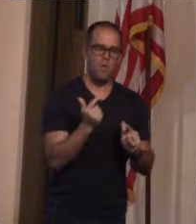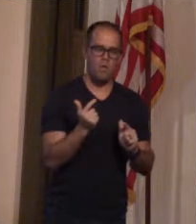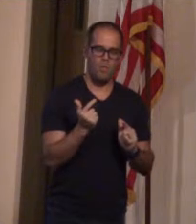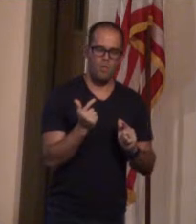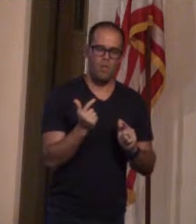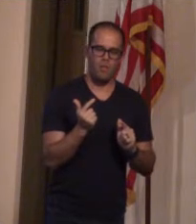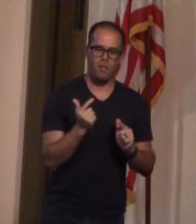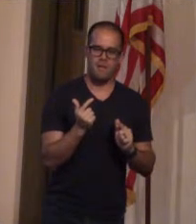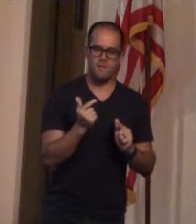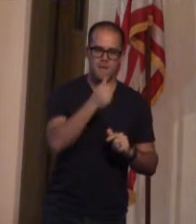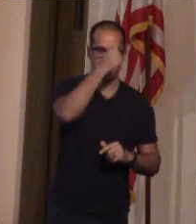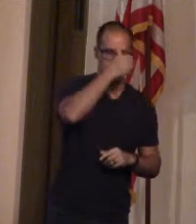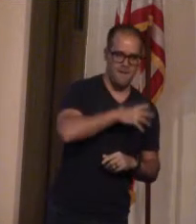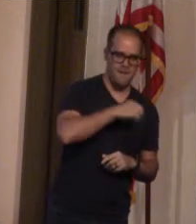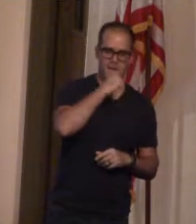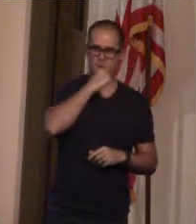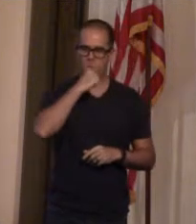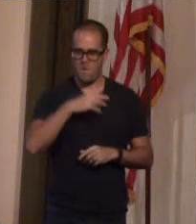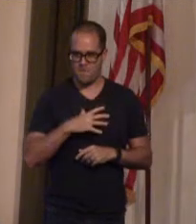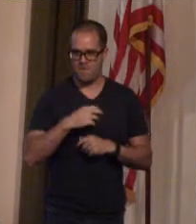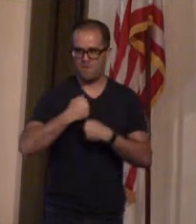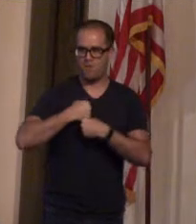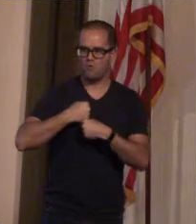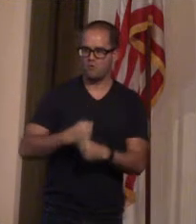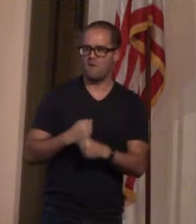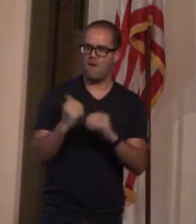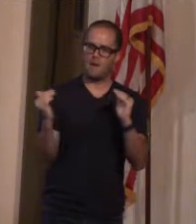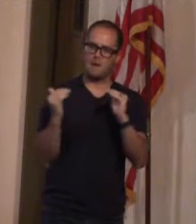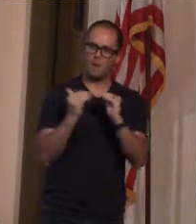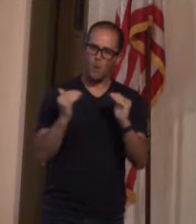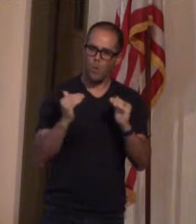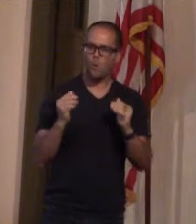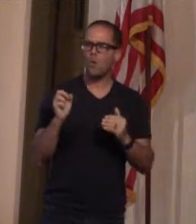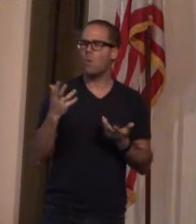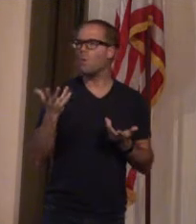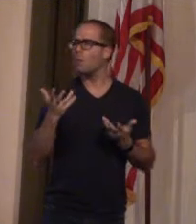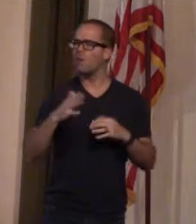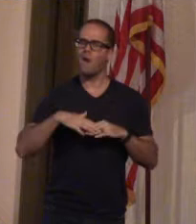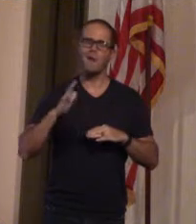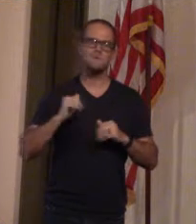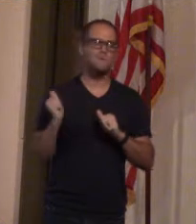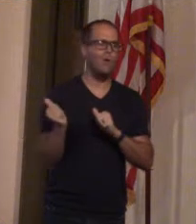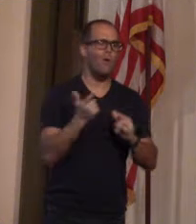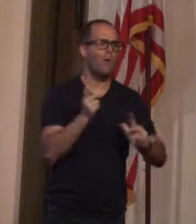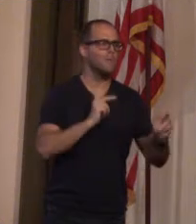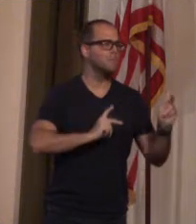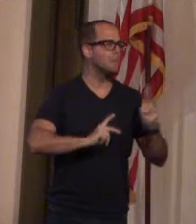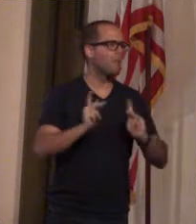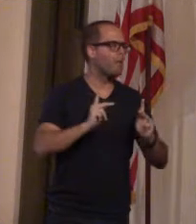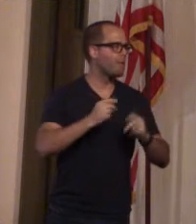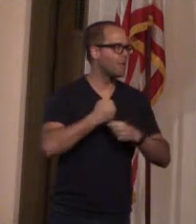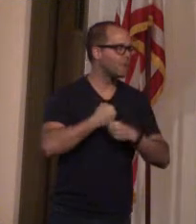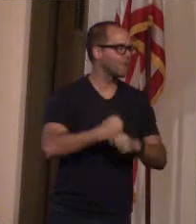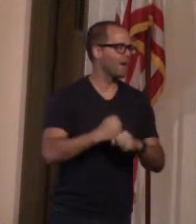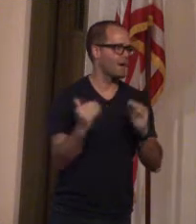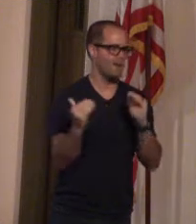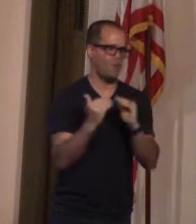the beginning of the Declaration of Independence to say,